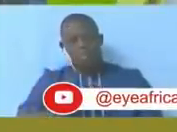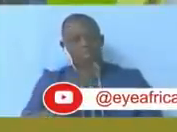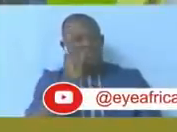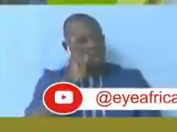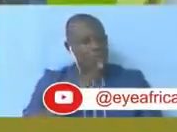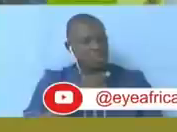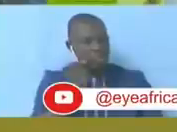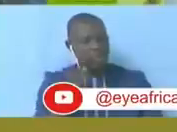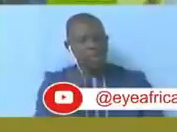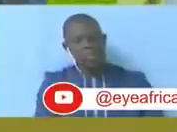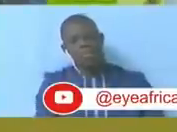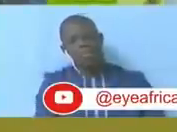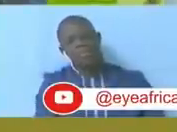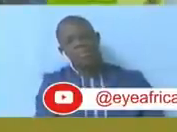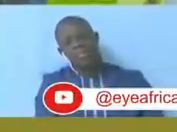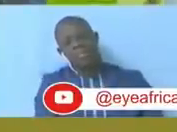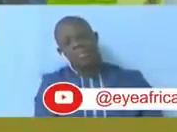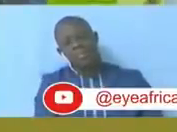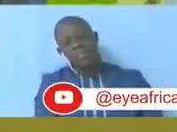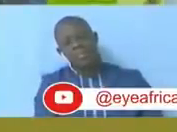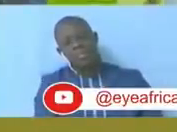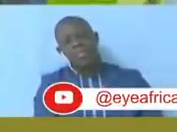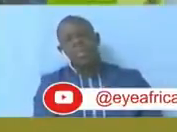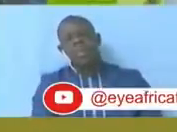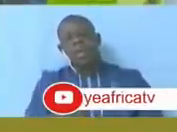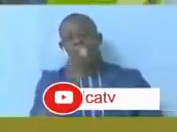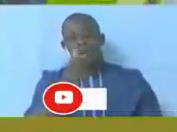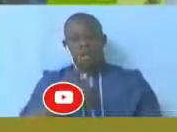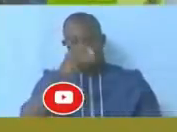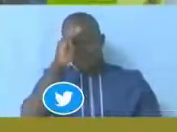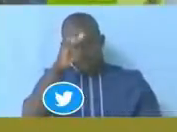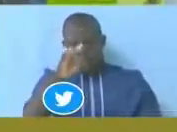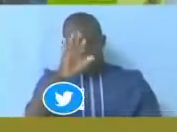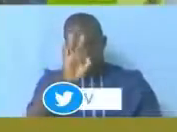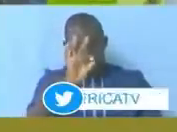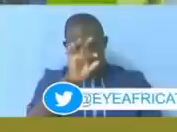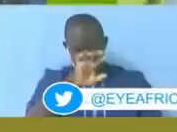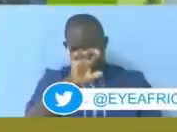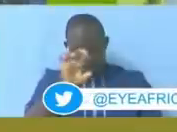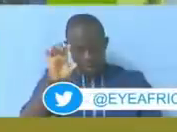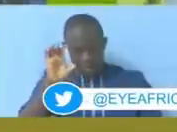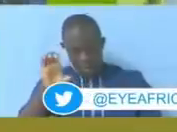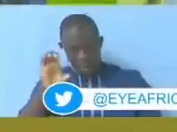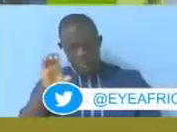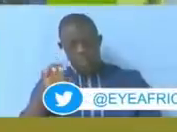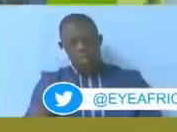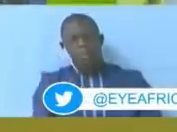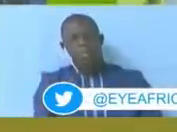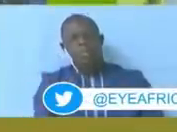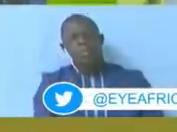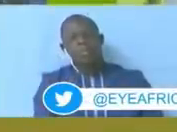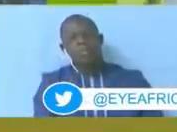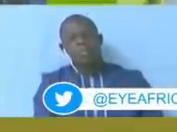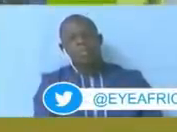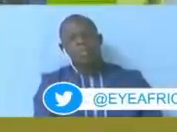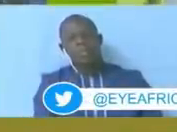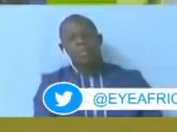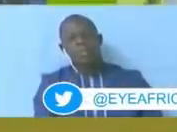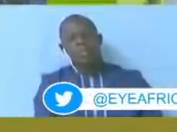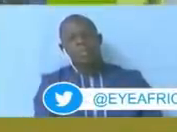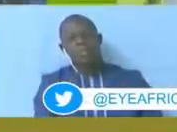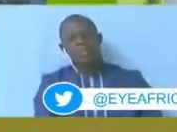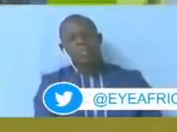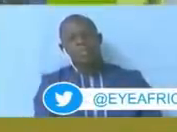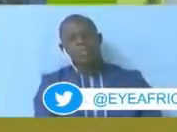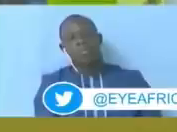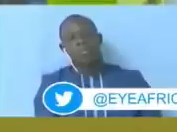Be fala na ululale ala baraka. And then I thank TRRC. Be fala TRRC ya baraka. I was unable